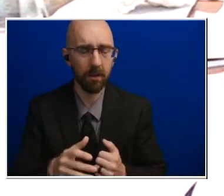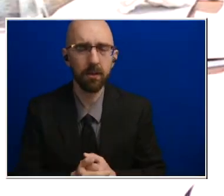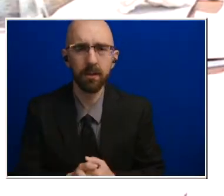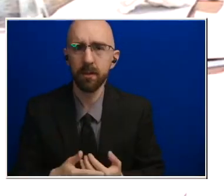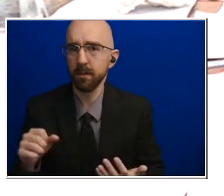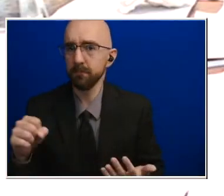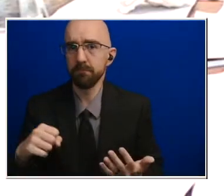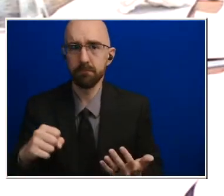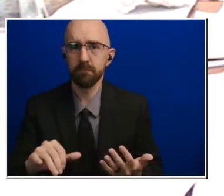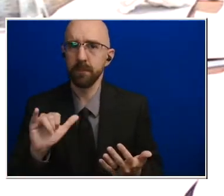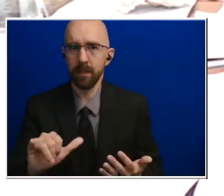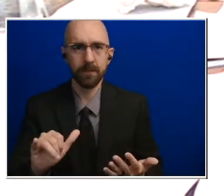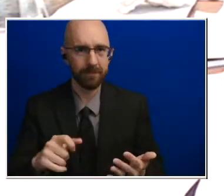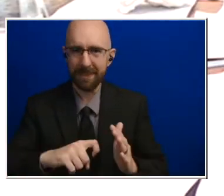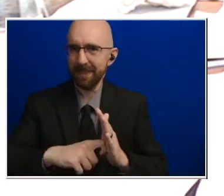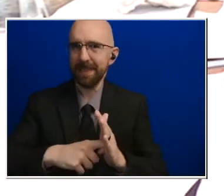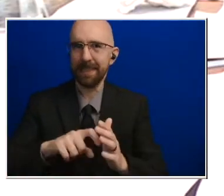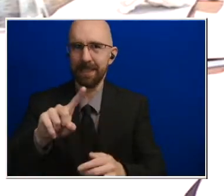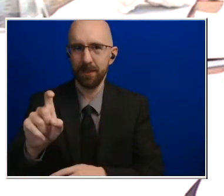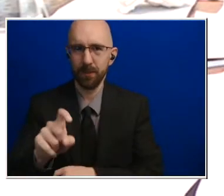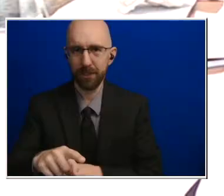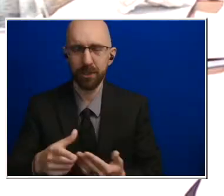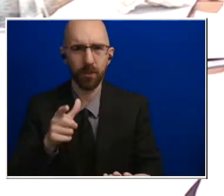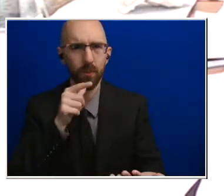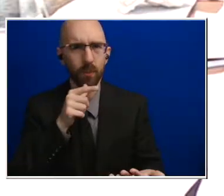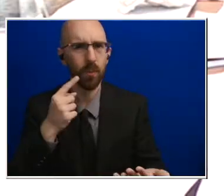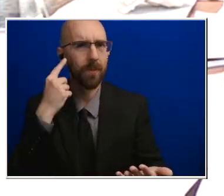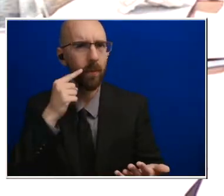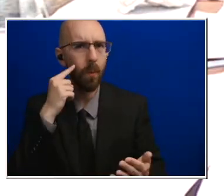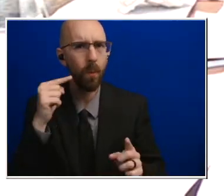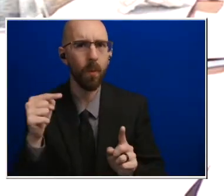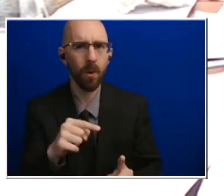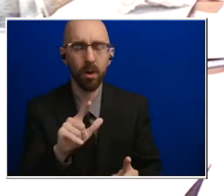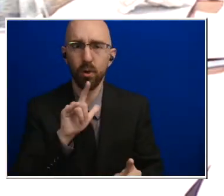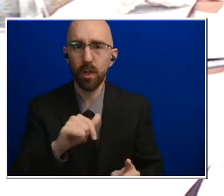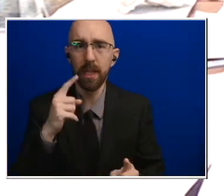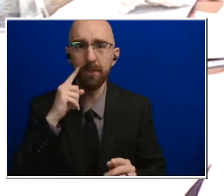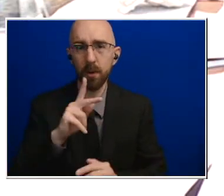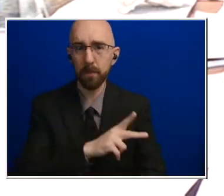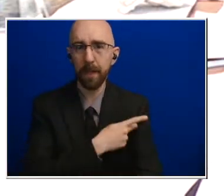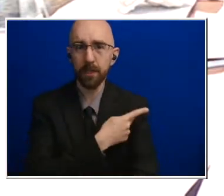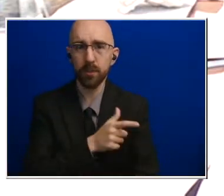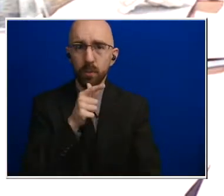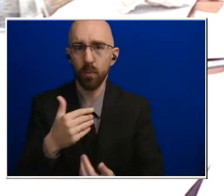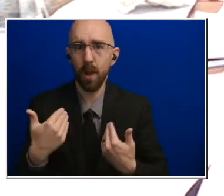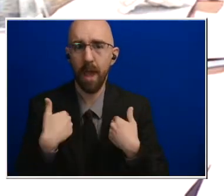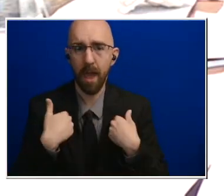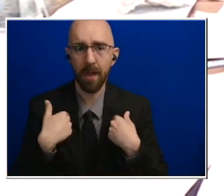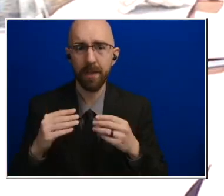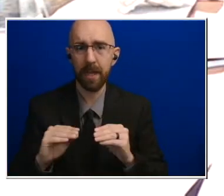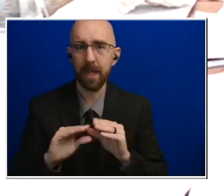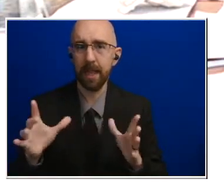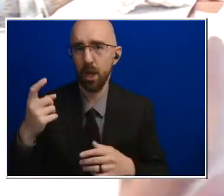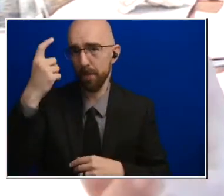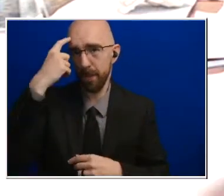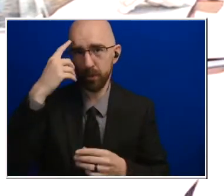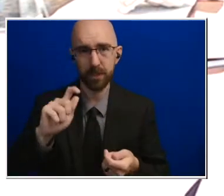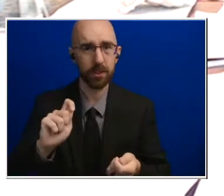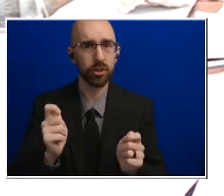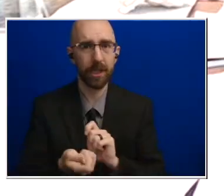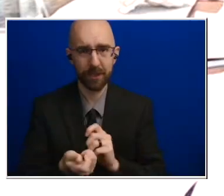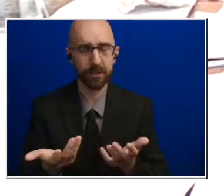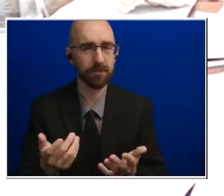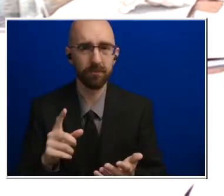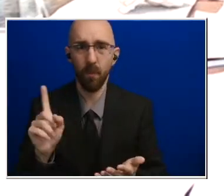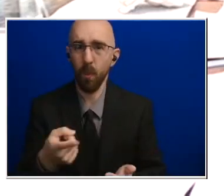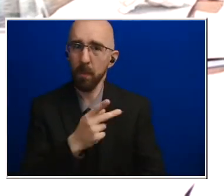that's a key question, and who is it for? And it's really for patients who have clear memory changes. So, and really only patients